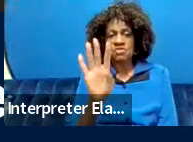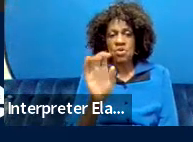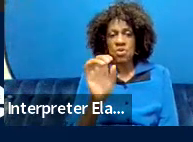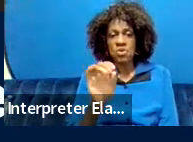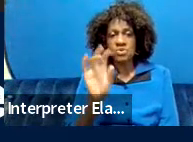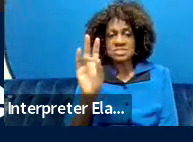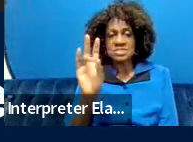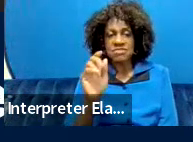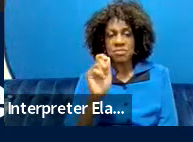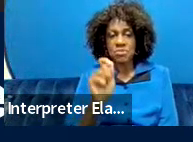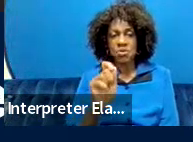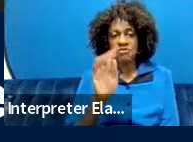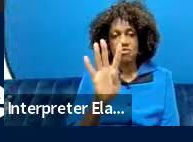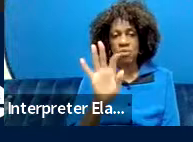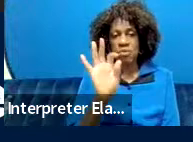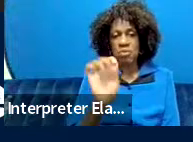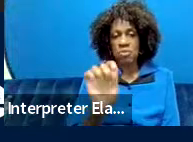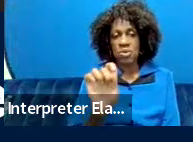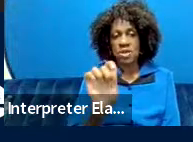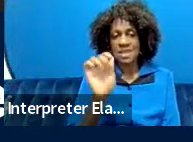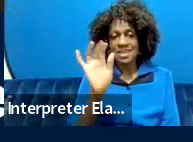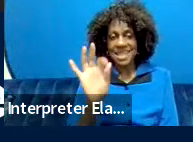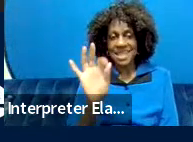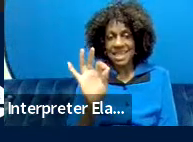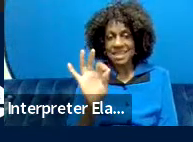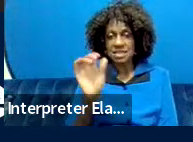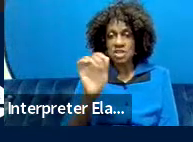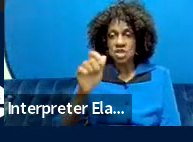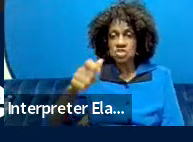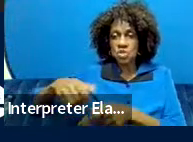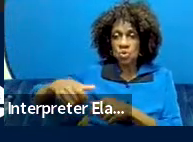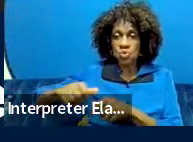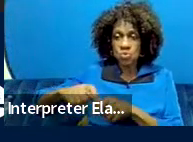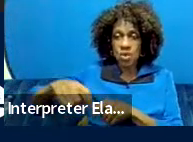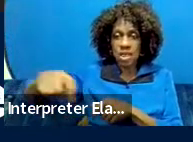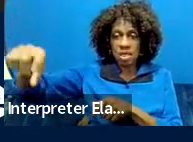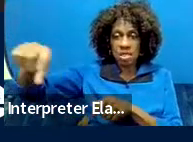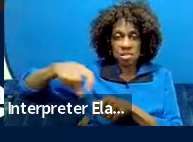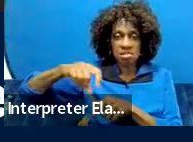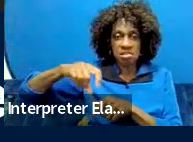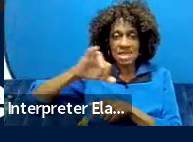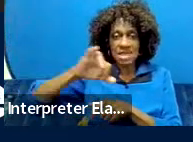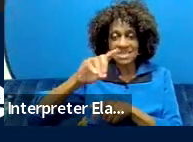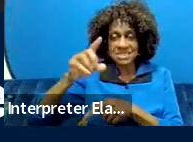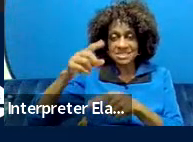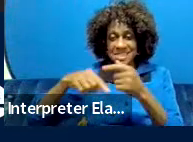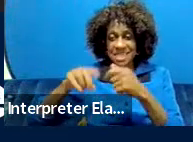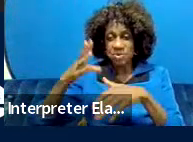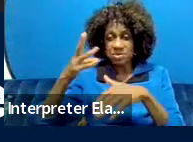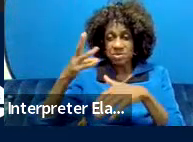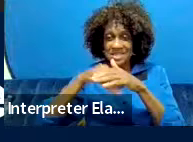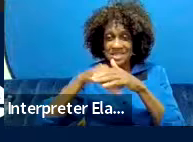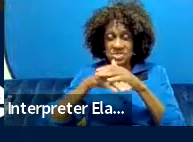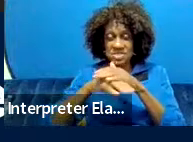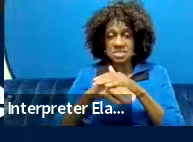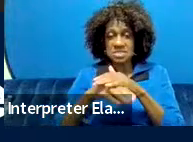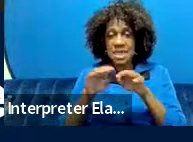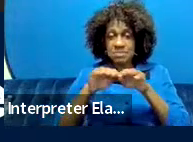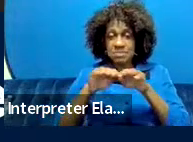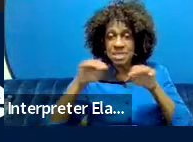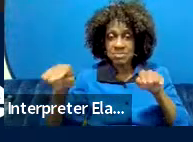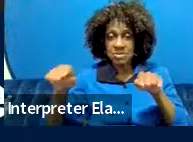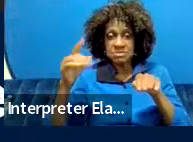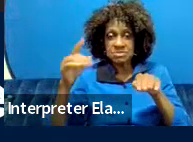407.4.9. And finally, rail station identification signs at entrances and platforms or